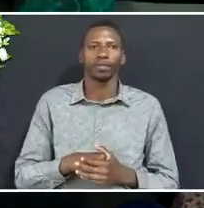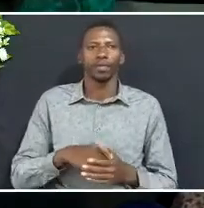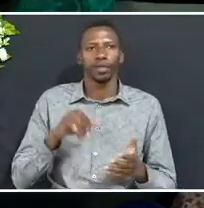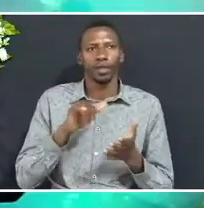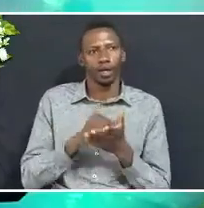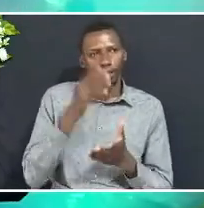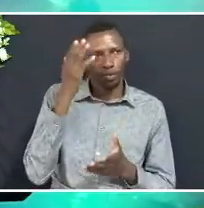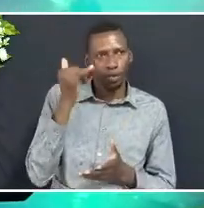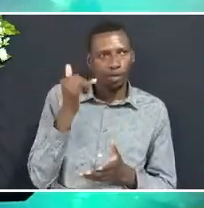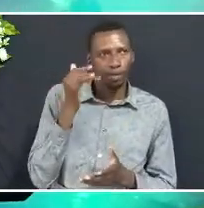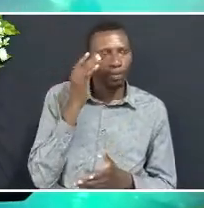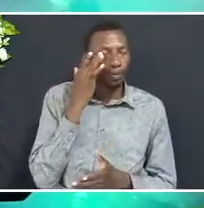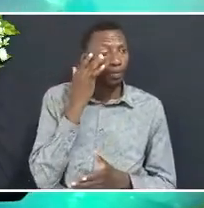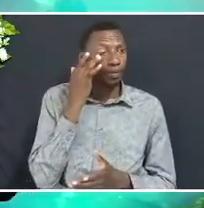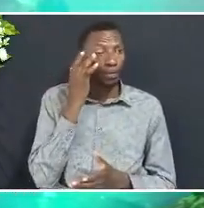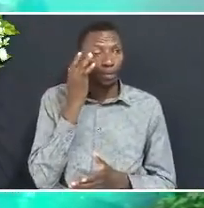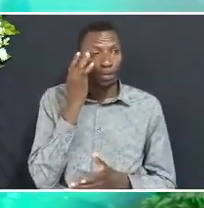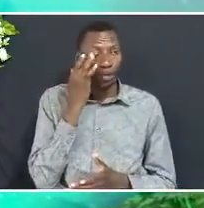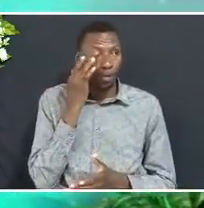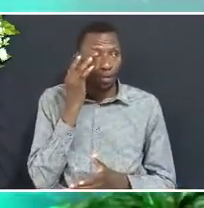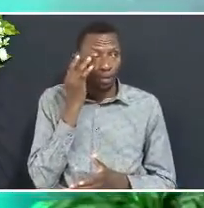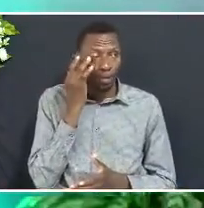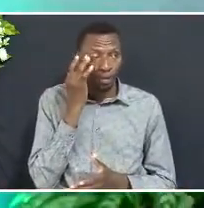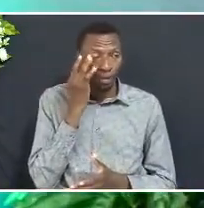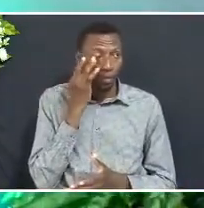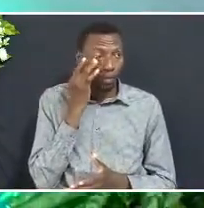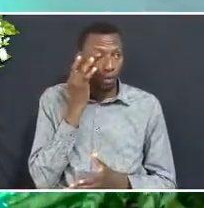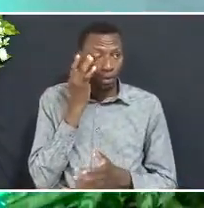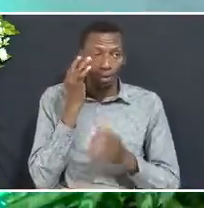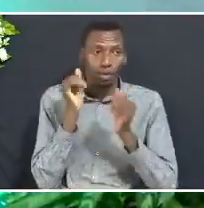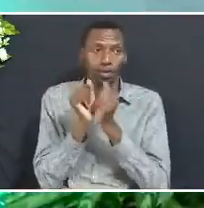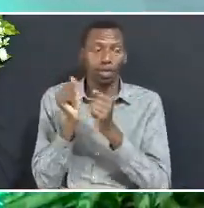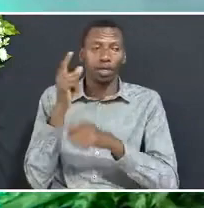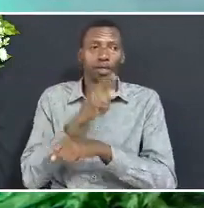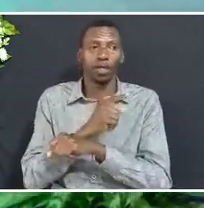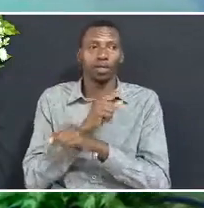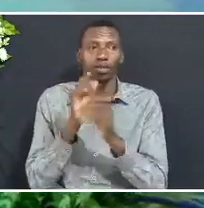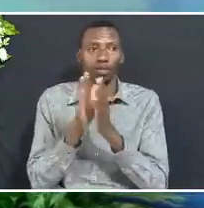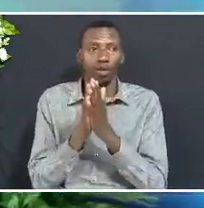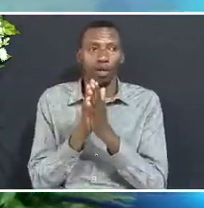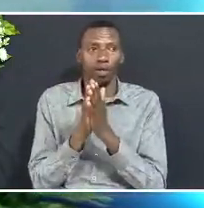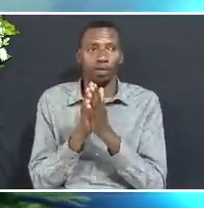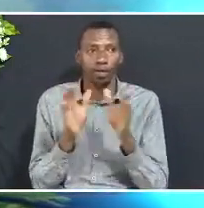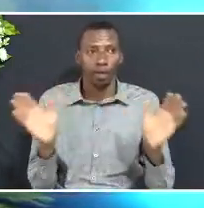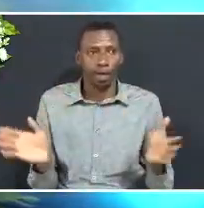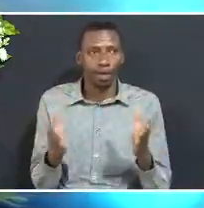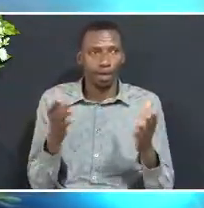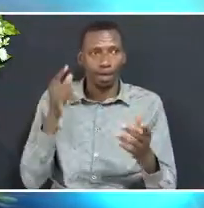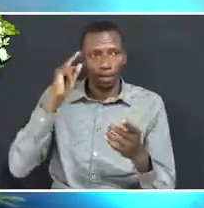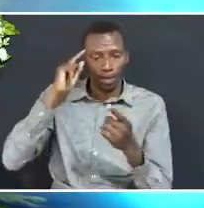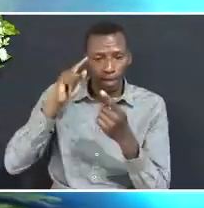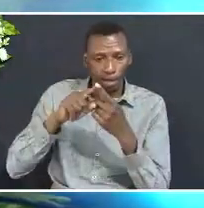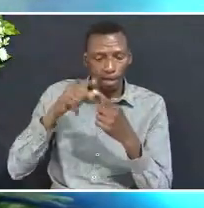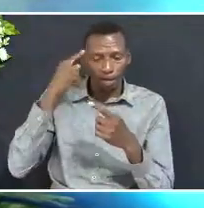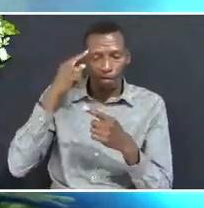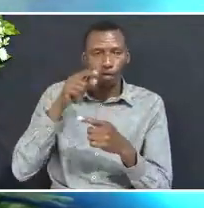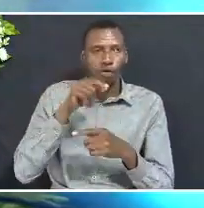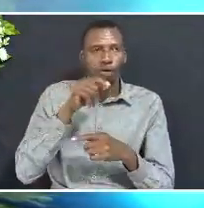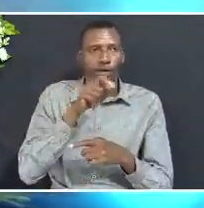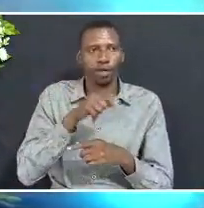why the 10 days of prayer encouragement was meant for every